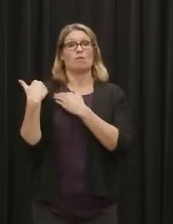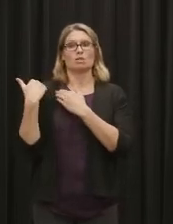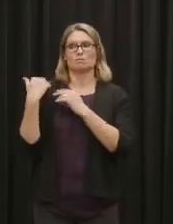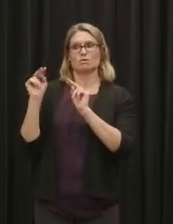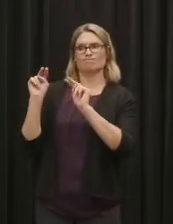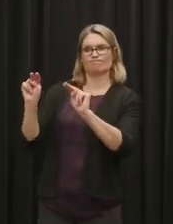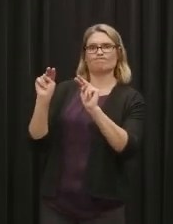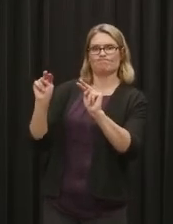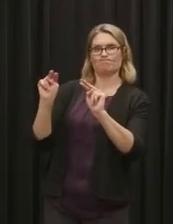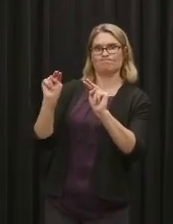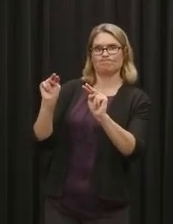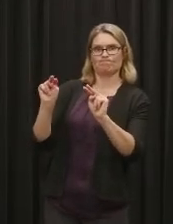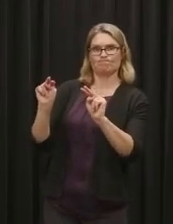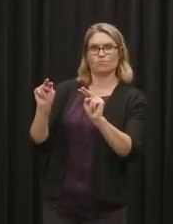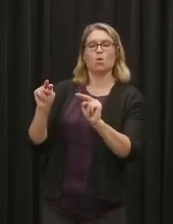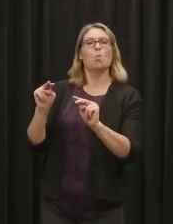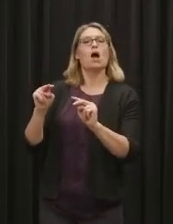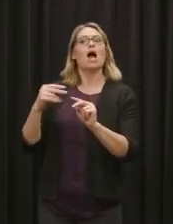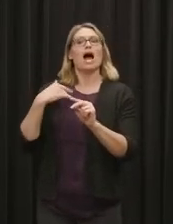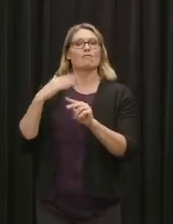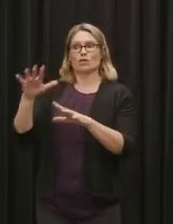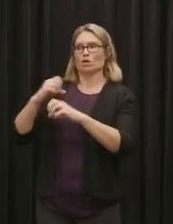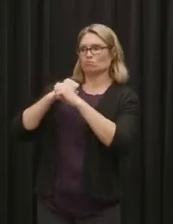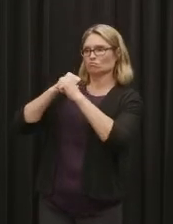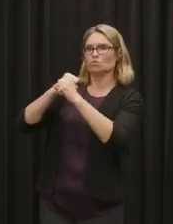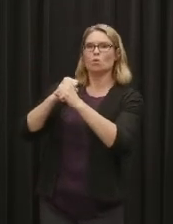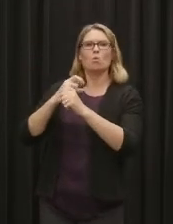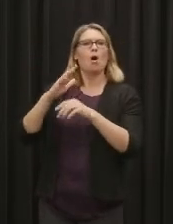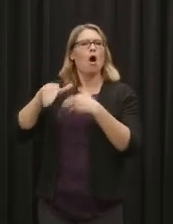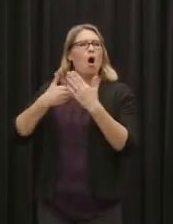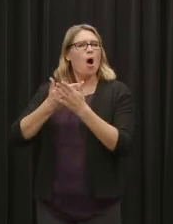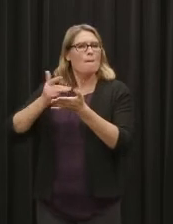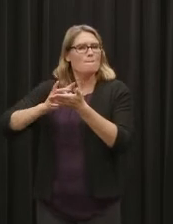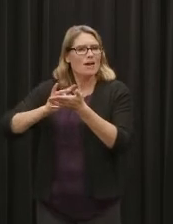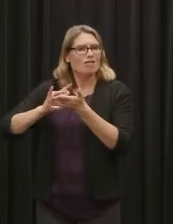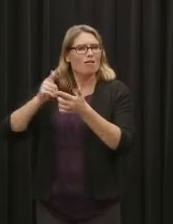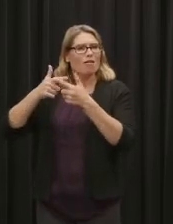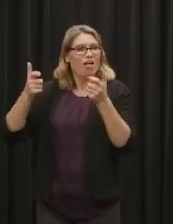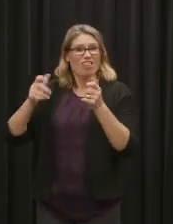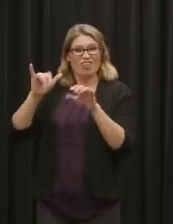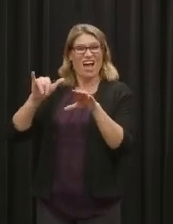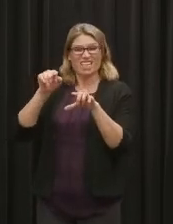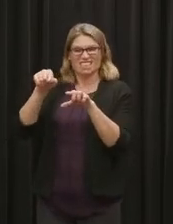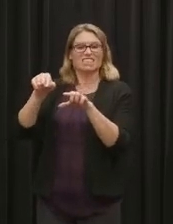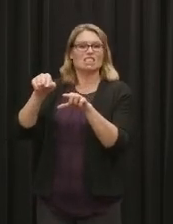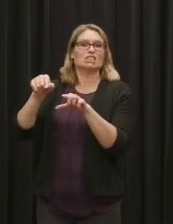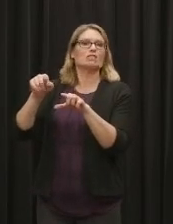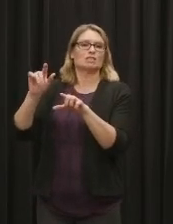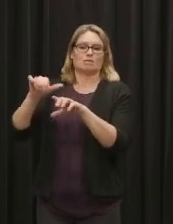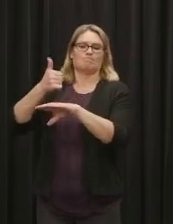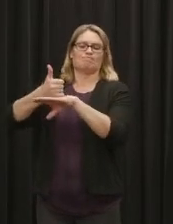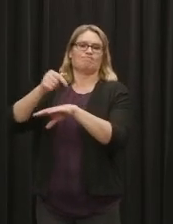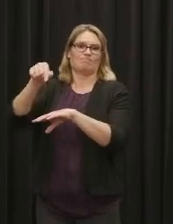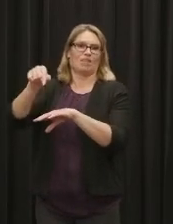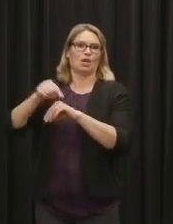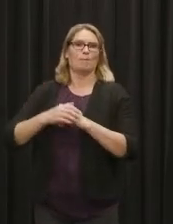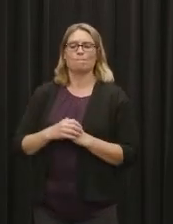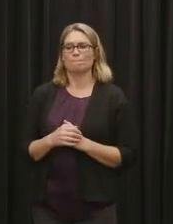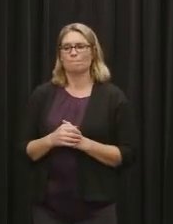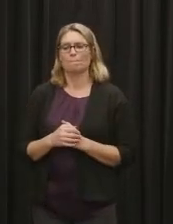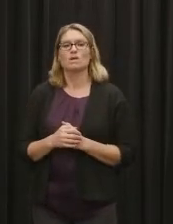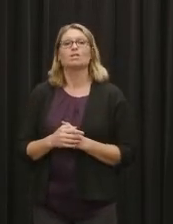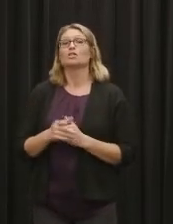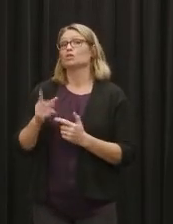and well apportioned with security measures as part of that facility. So the dimensions